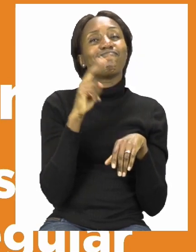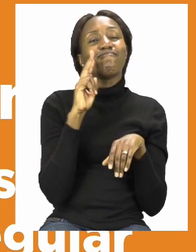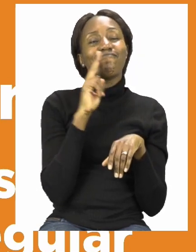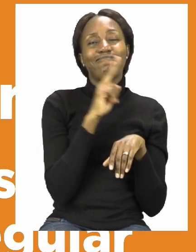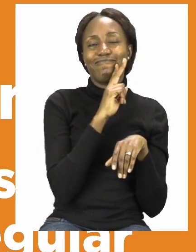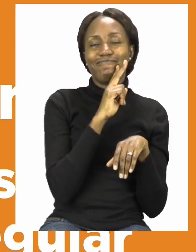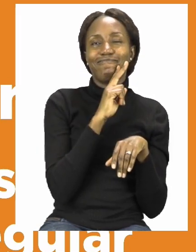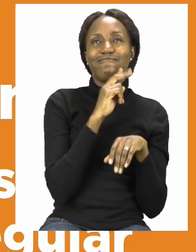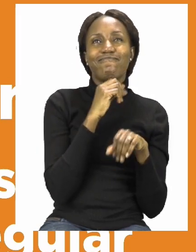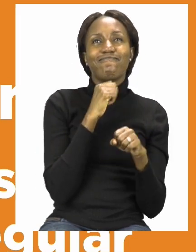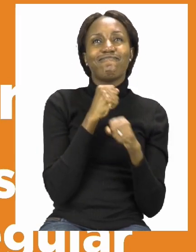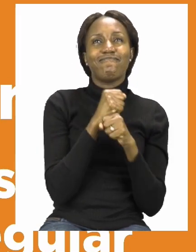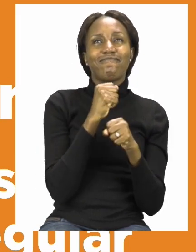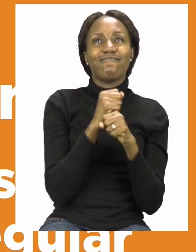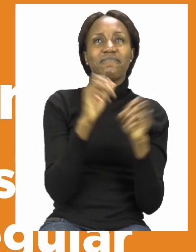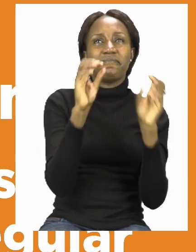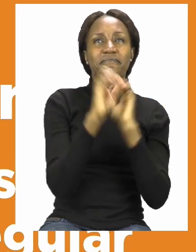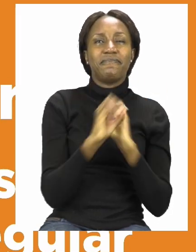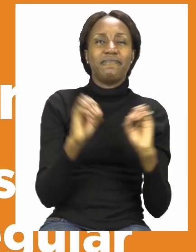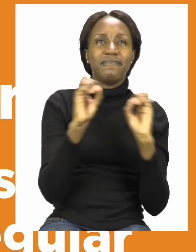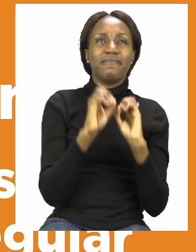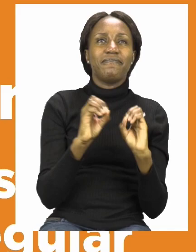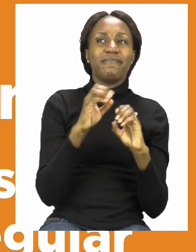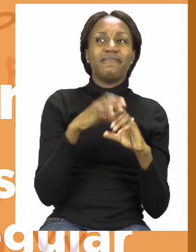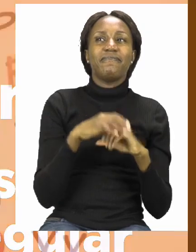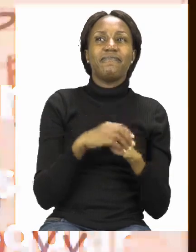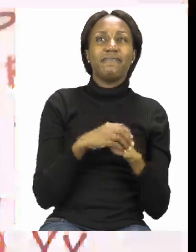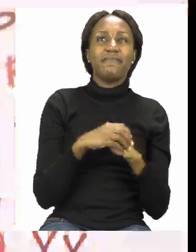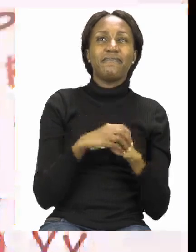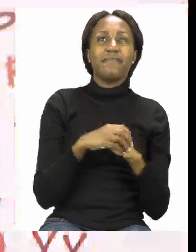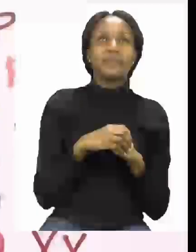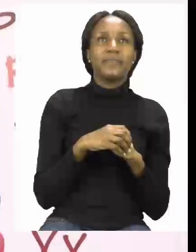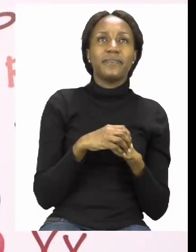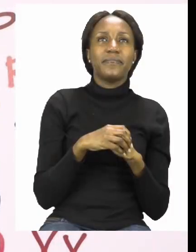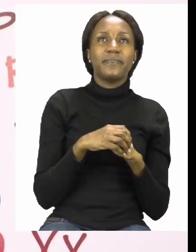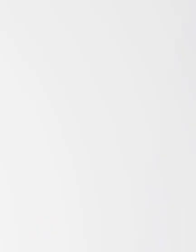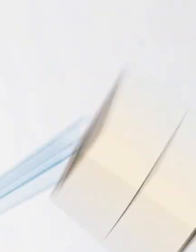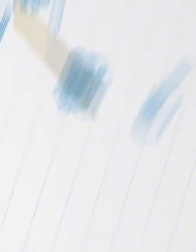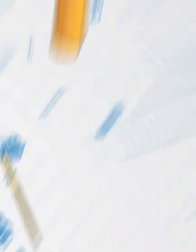and irregular verbs.